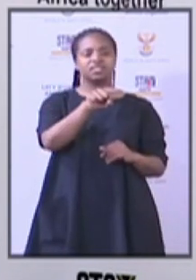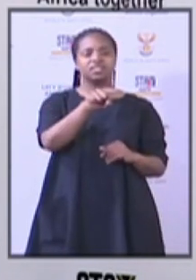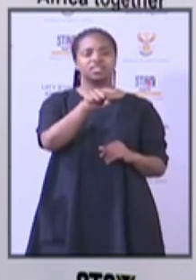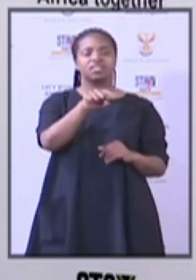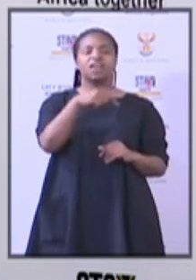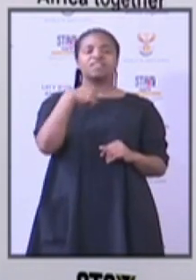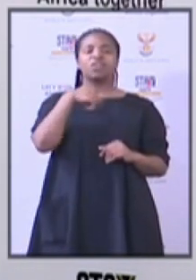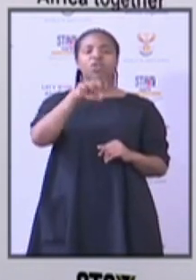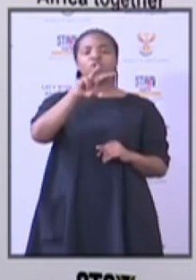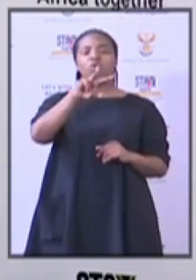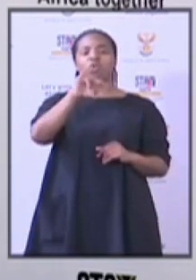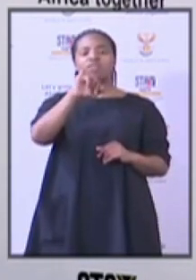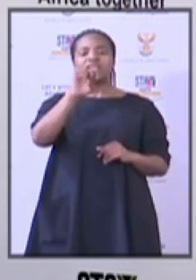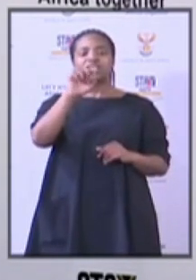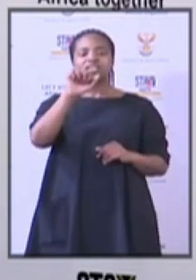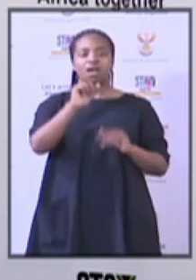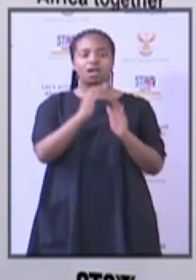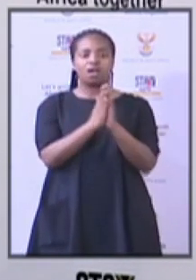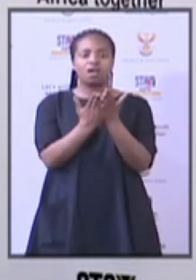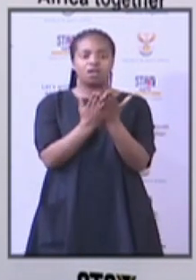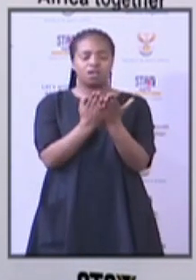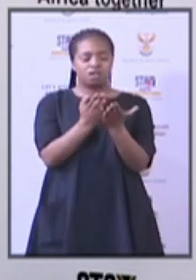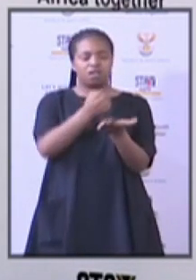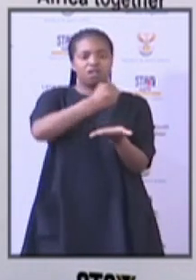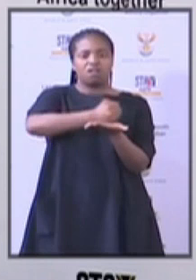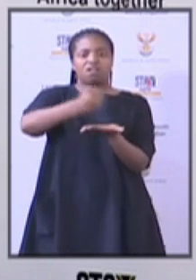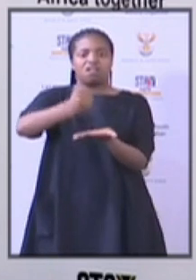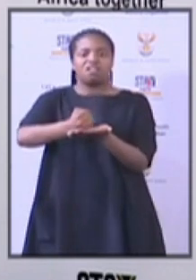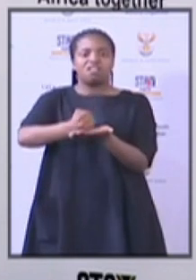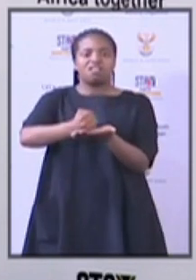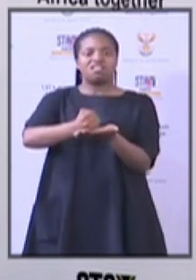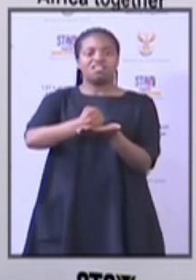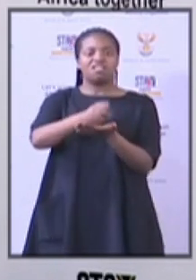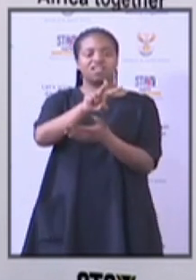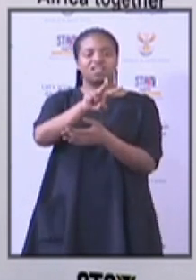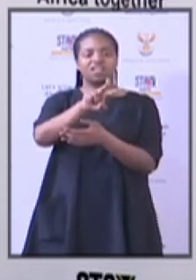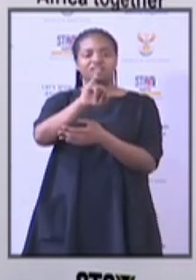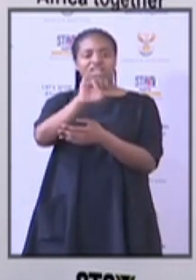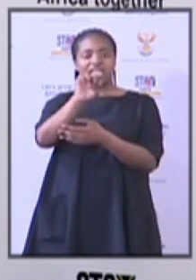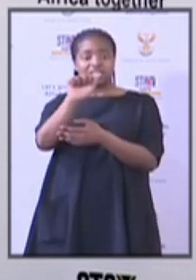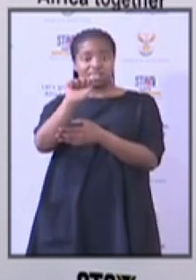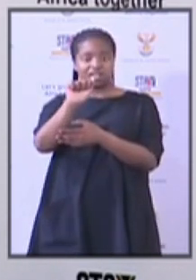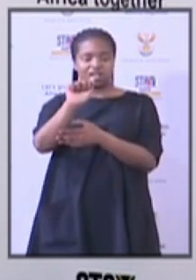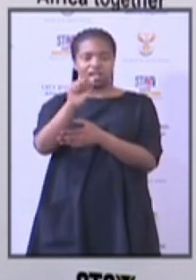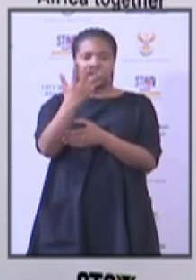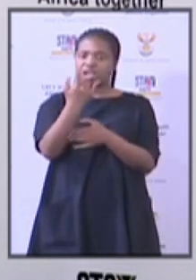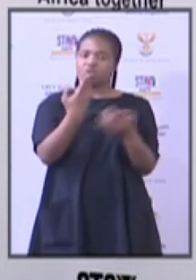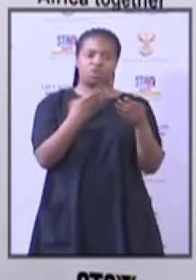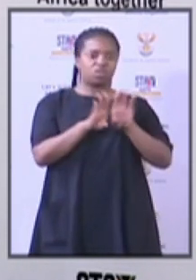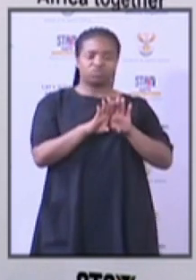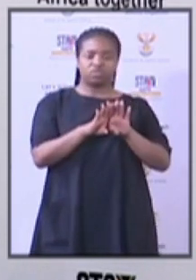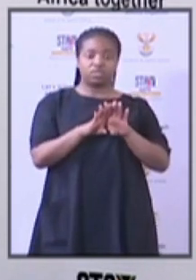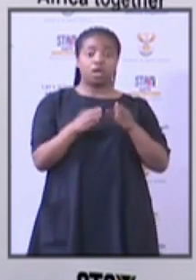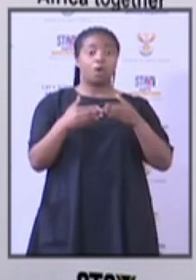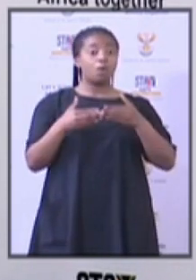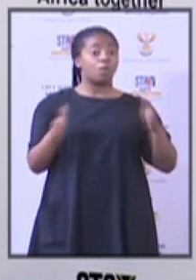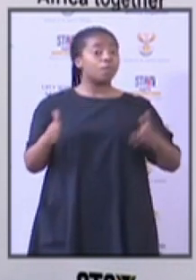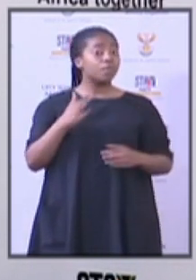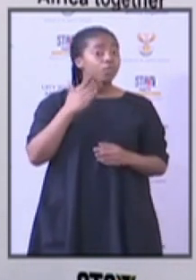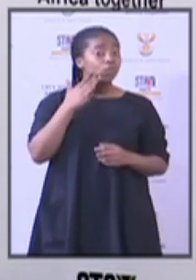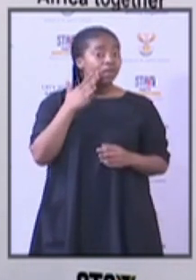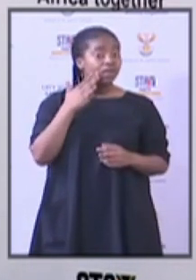visa facilitation services. They are aware that that has been closed. Now we are saying it will only be